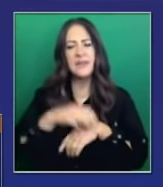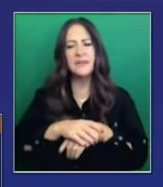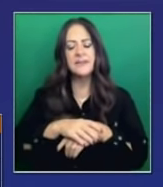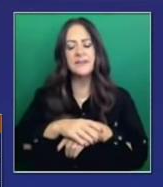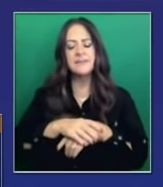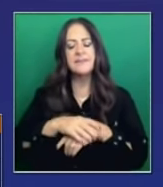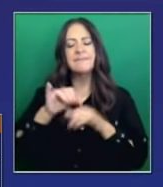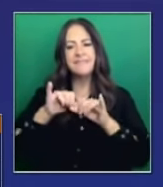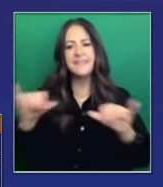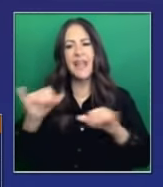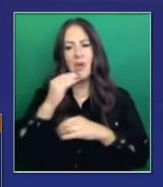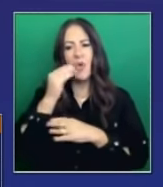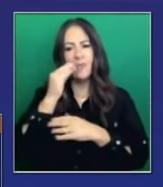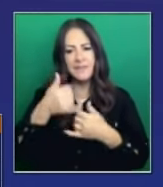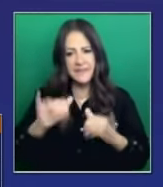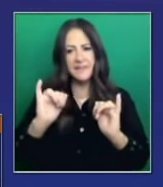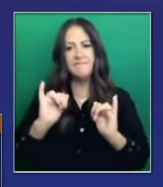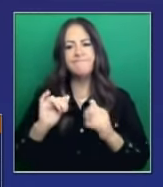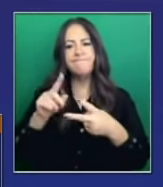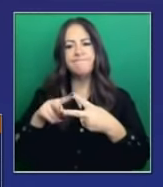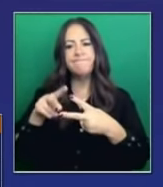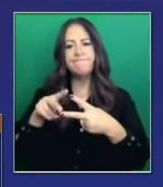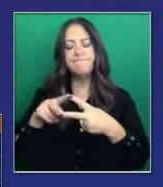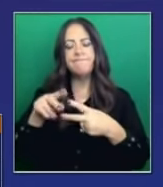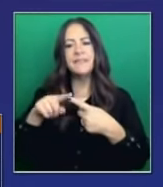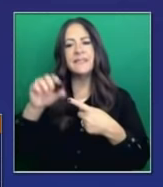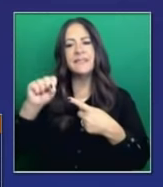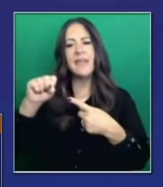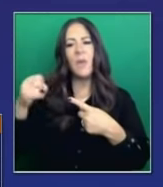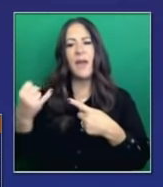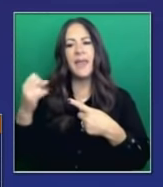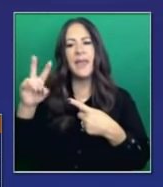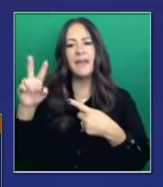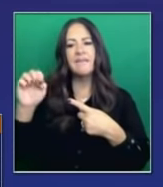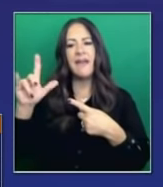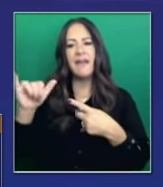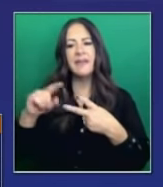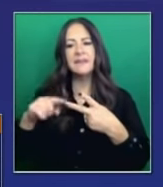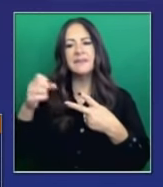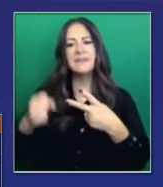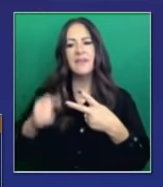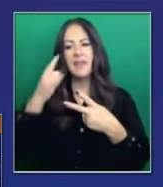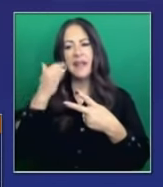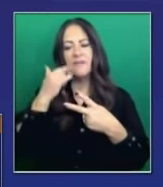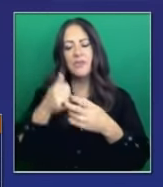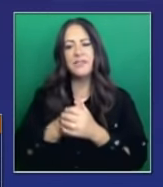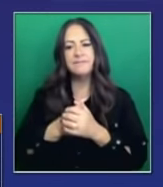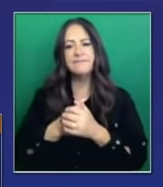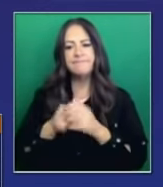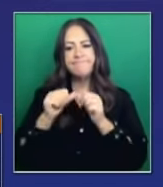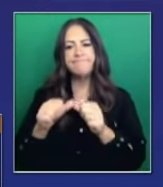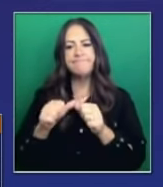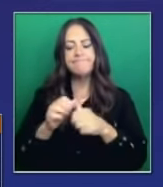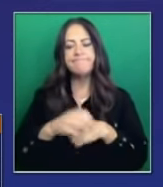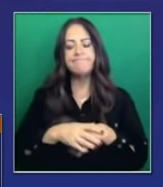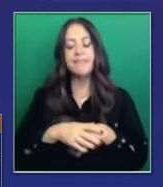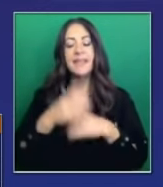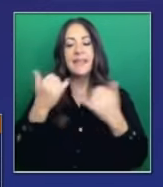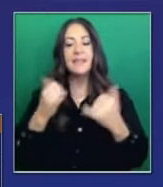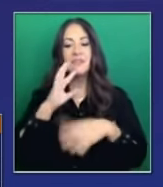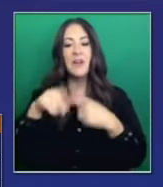Southern California. Those broadly defined regions. We'll have news shortly as it relates to the Sacramento region, Bay